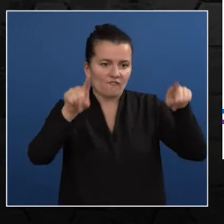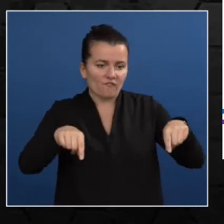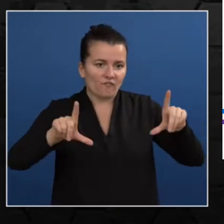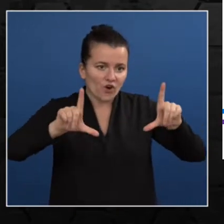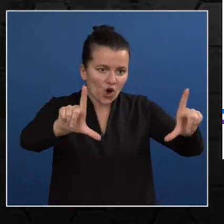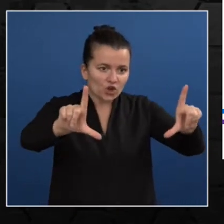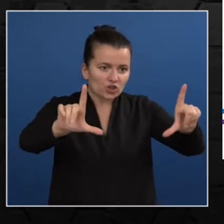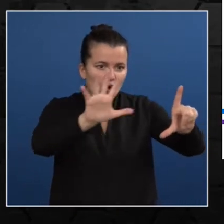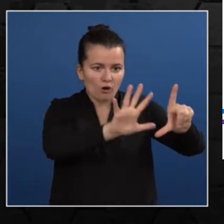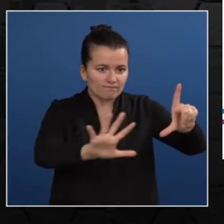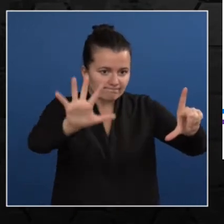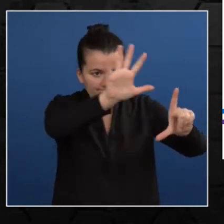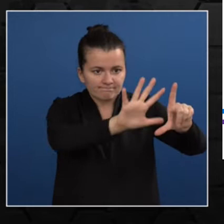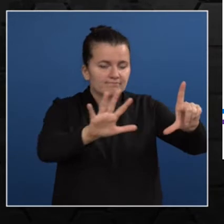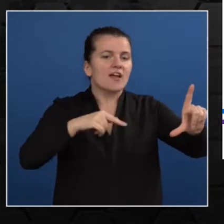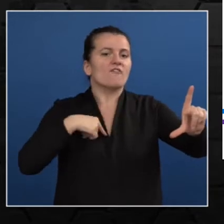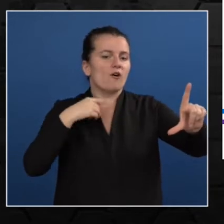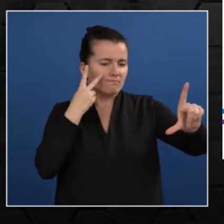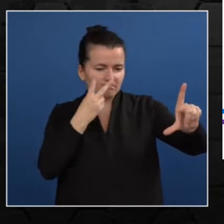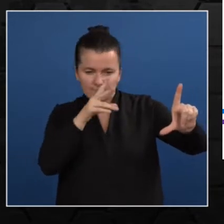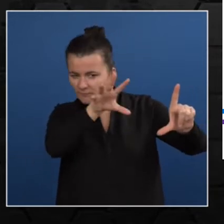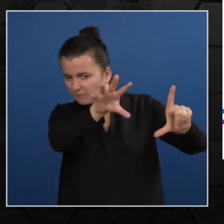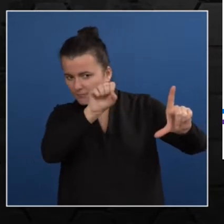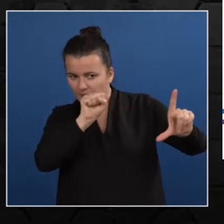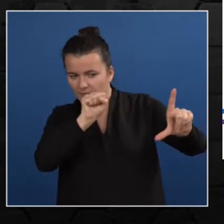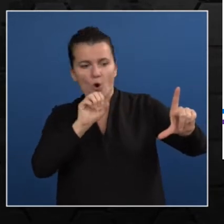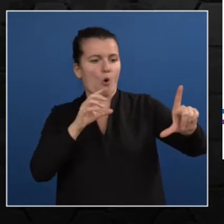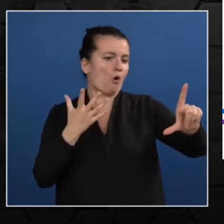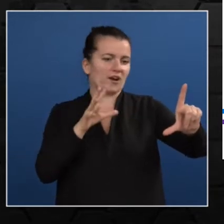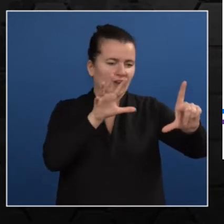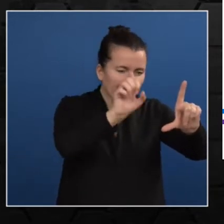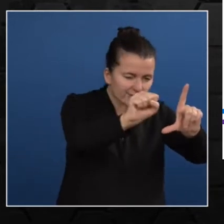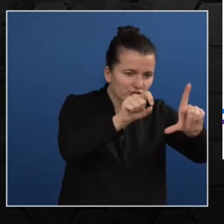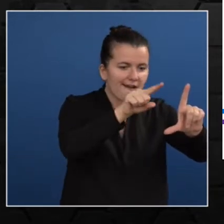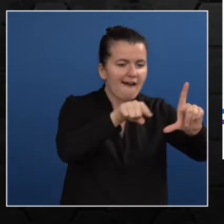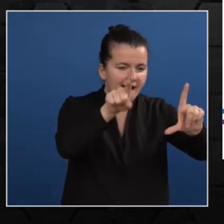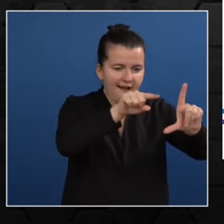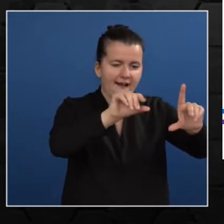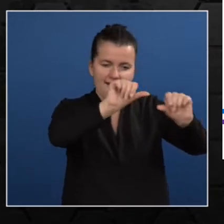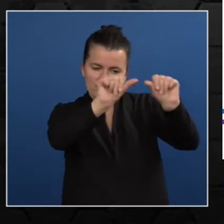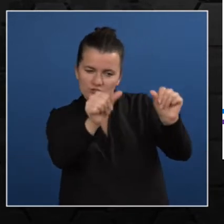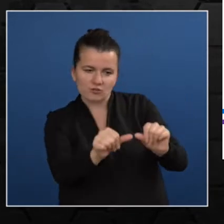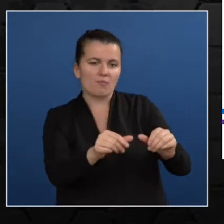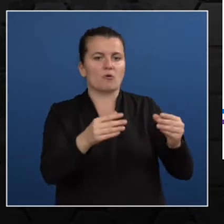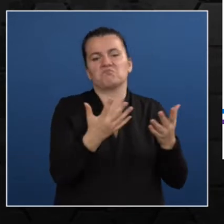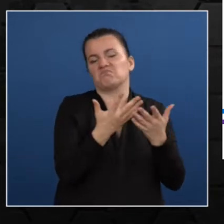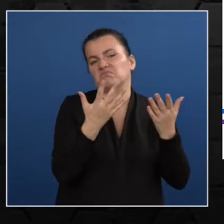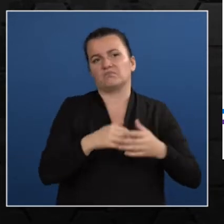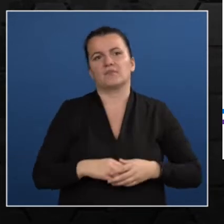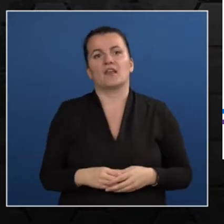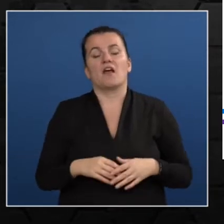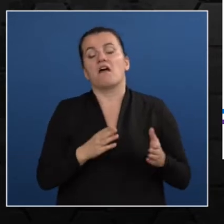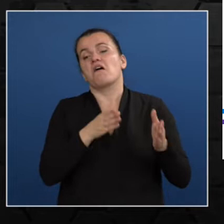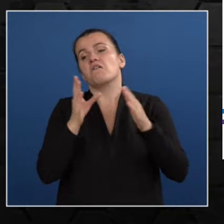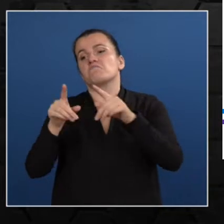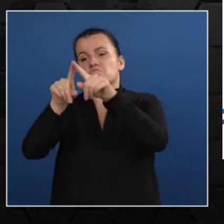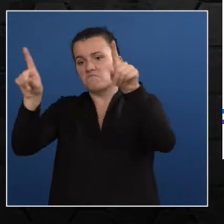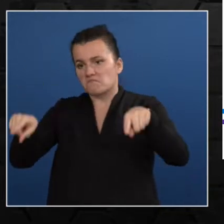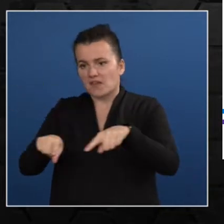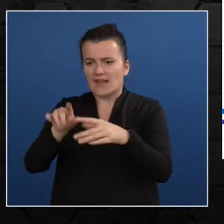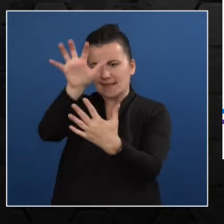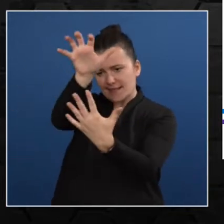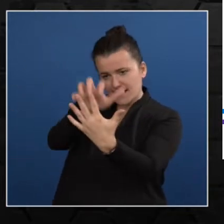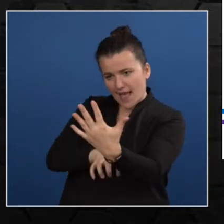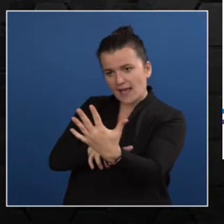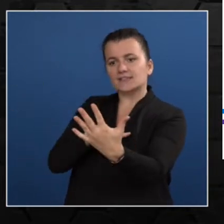NLP, you're usually dealing with problems which are related to text. So,